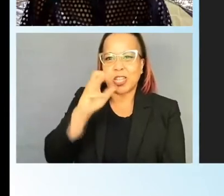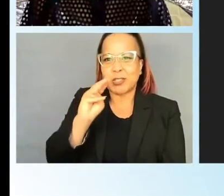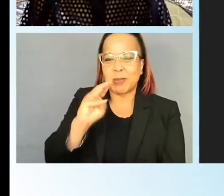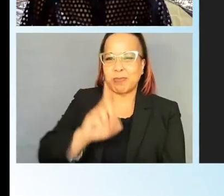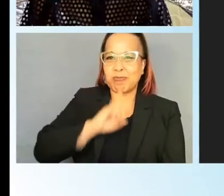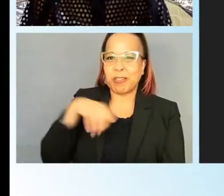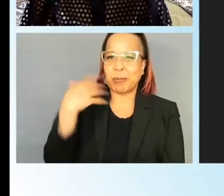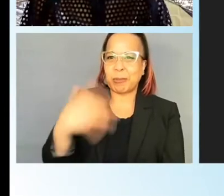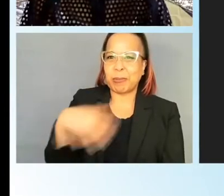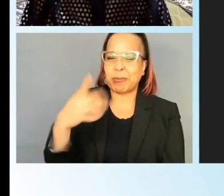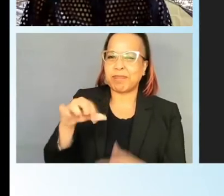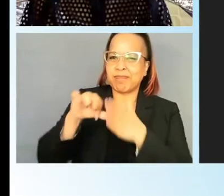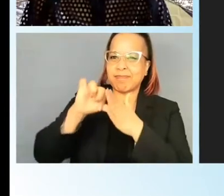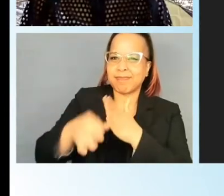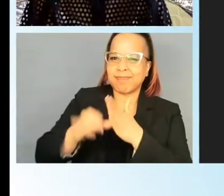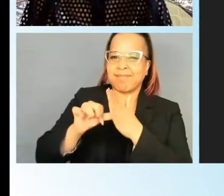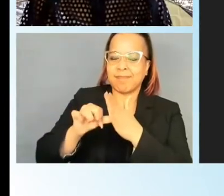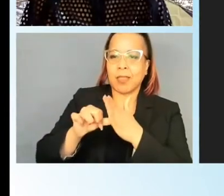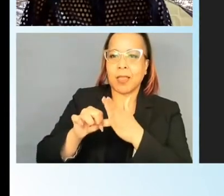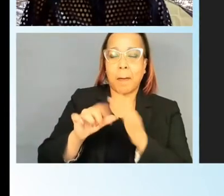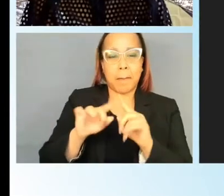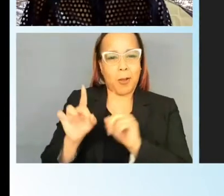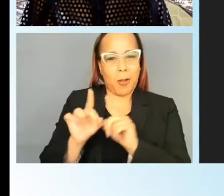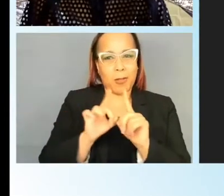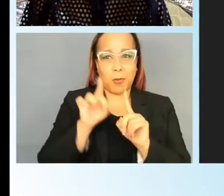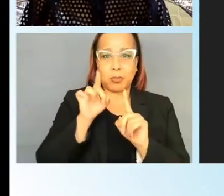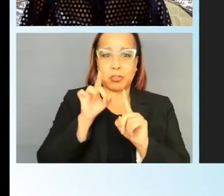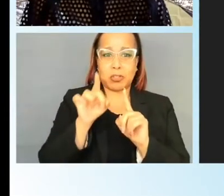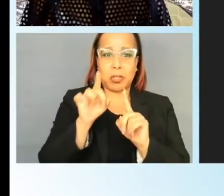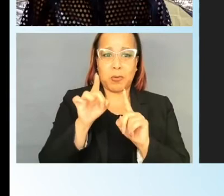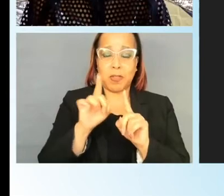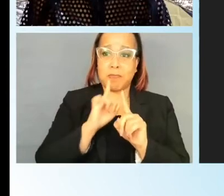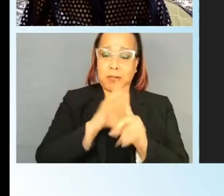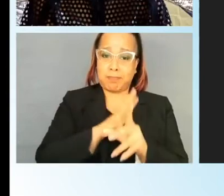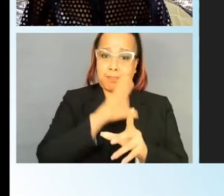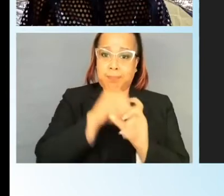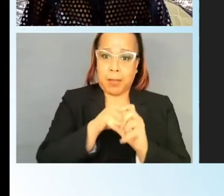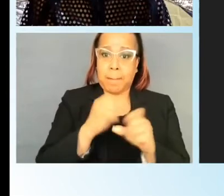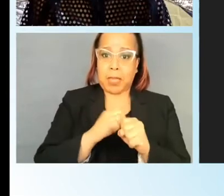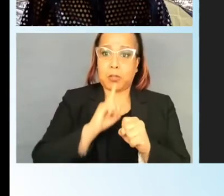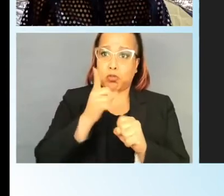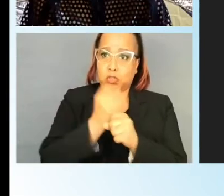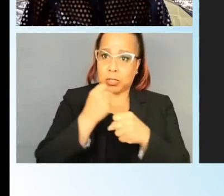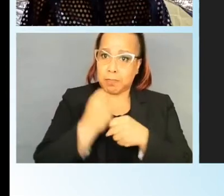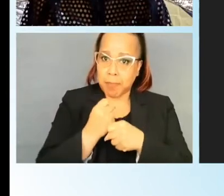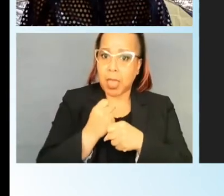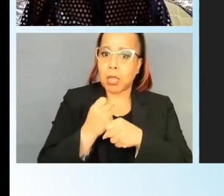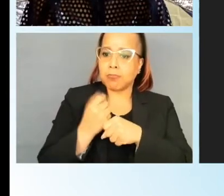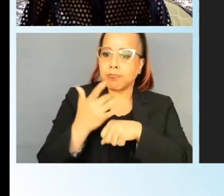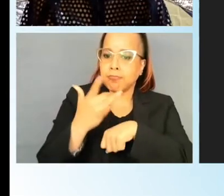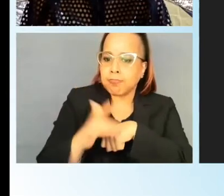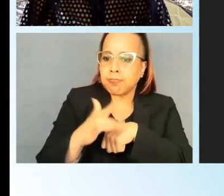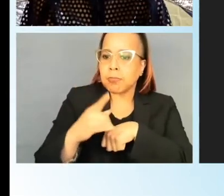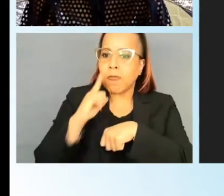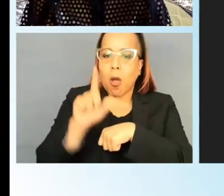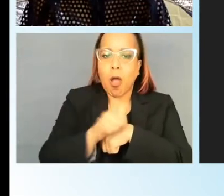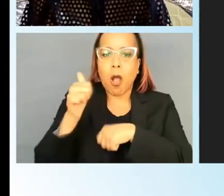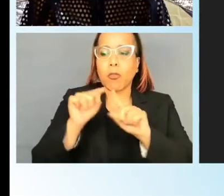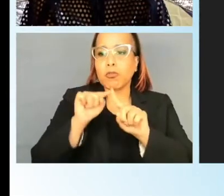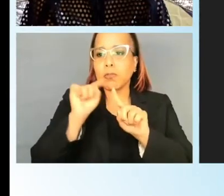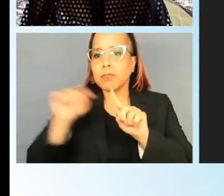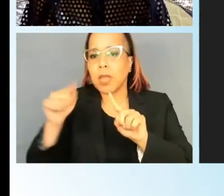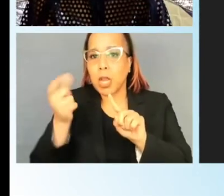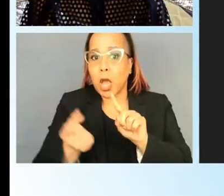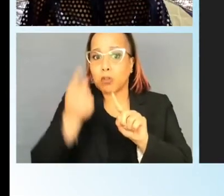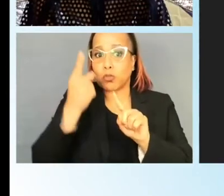but also was a staunch proponent of making sure that she made room constantly for others and understood that hers